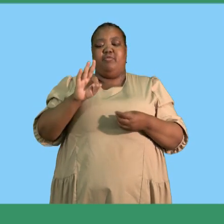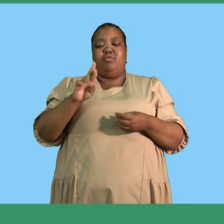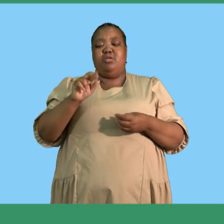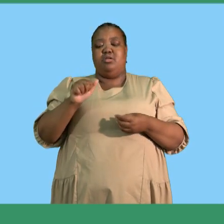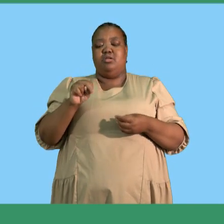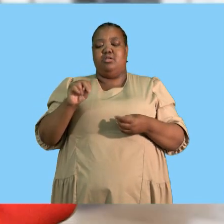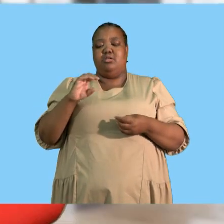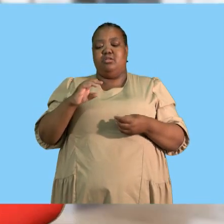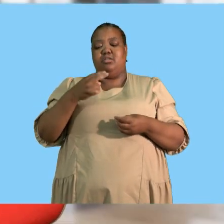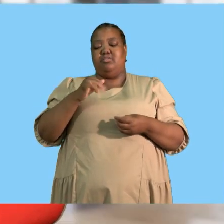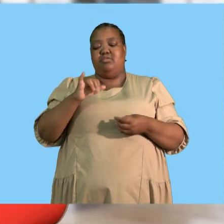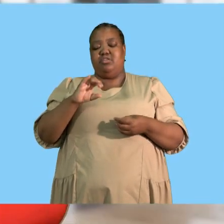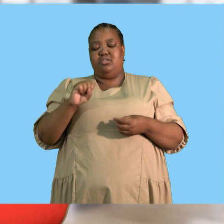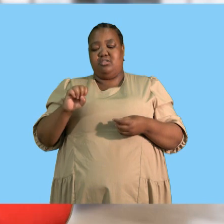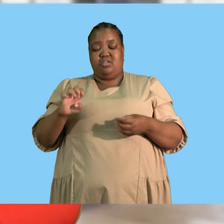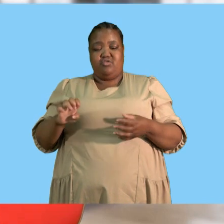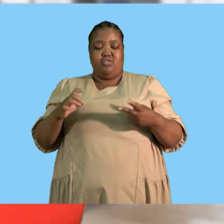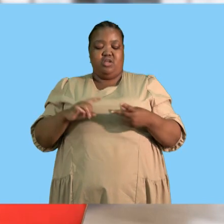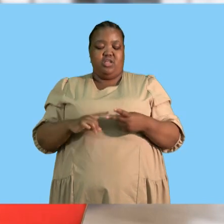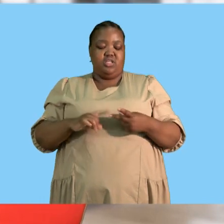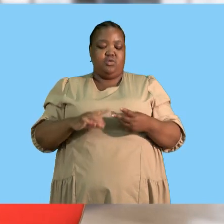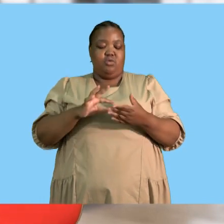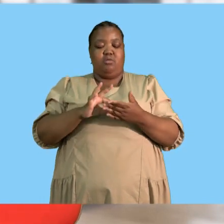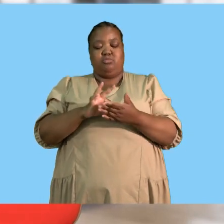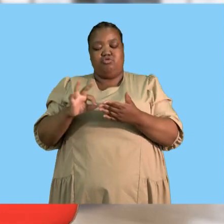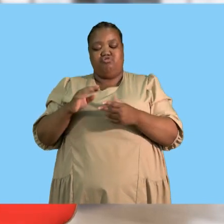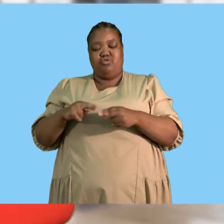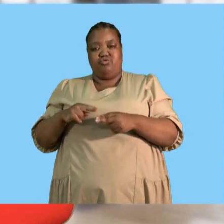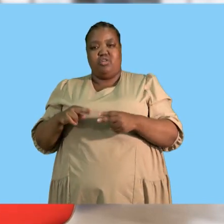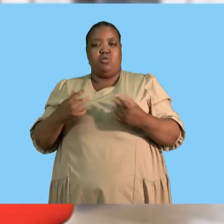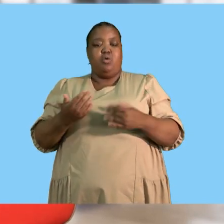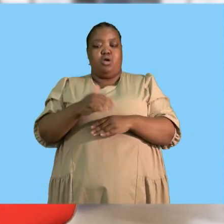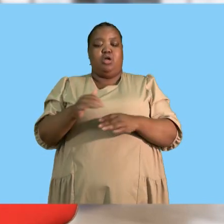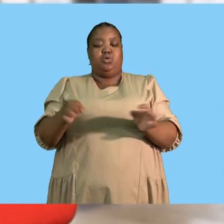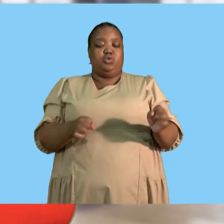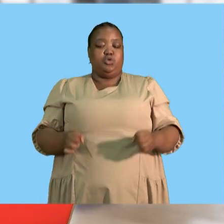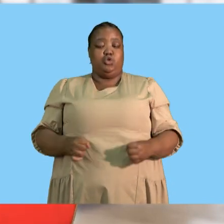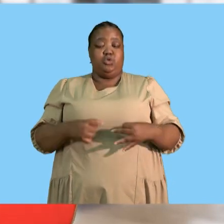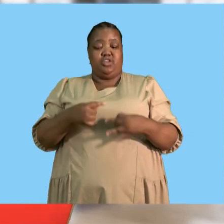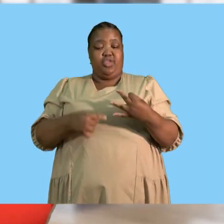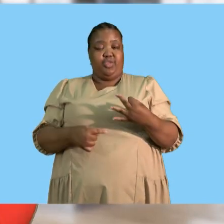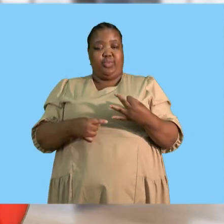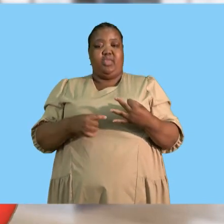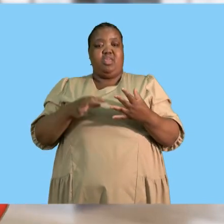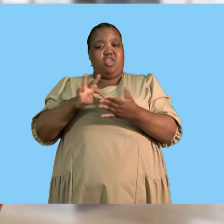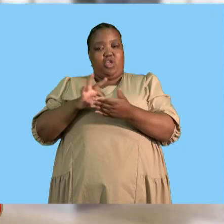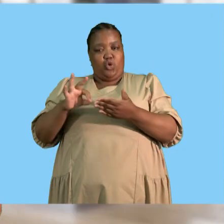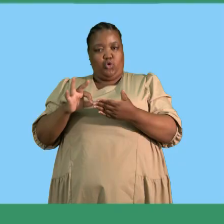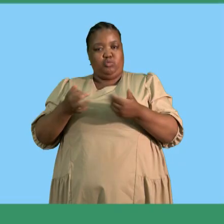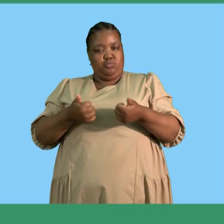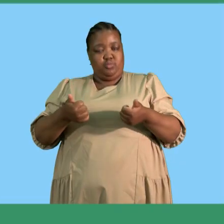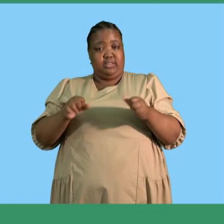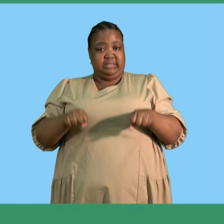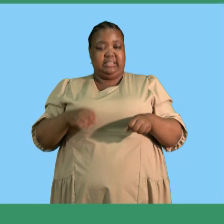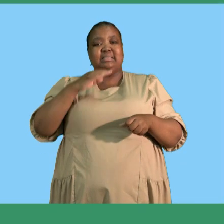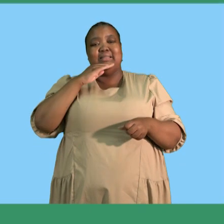a franchise or a lease or I have outsourced, because all three are contracts. So it